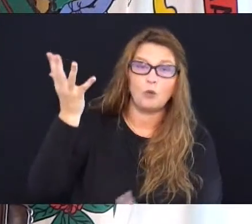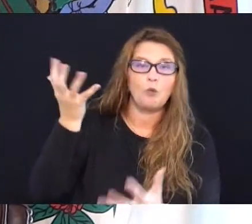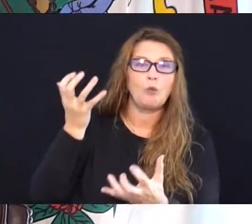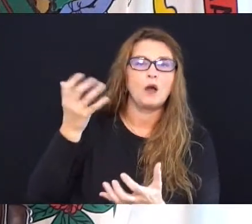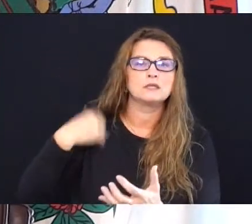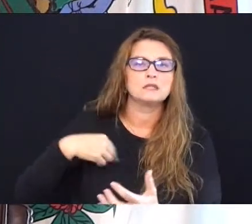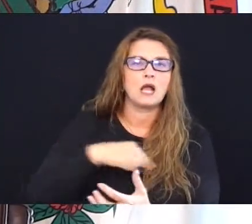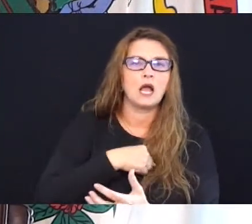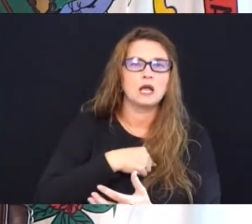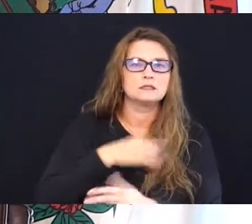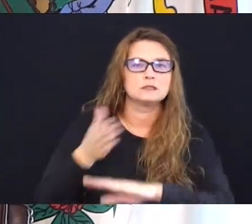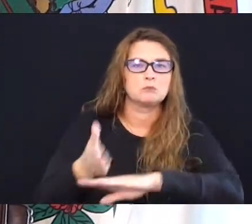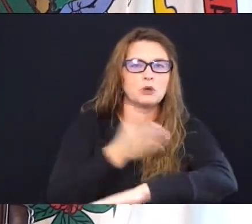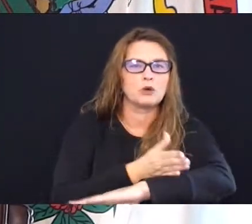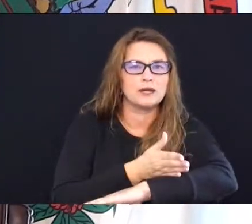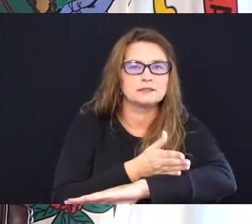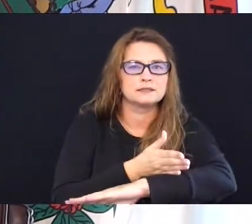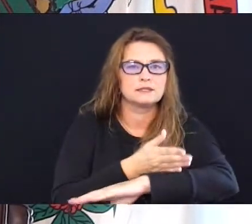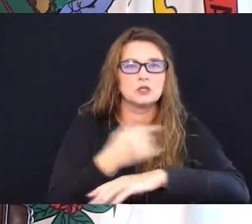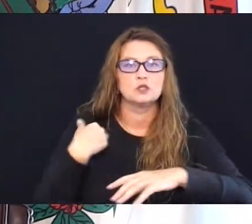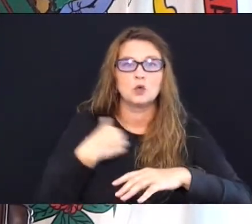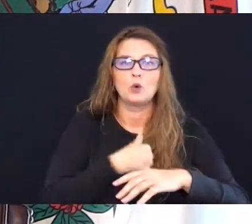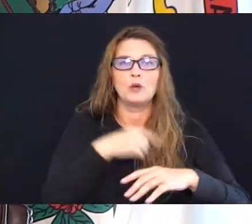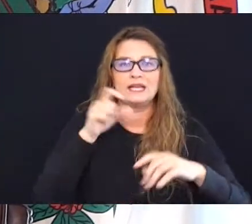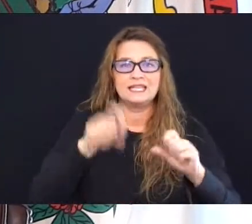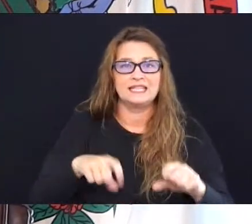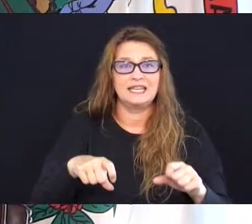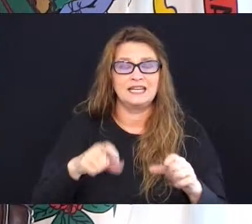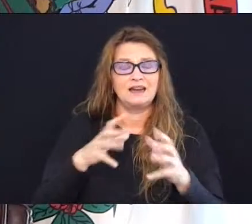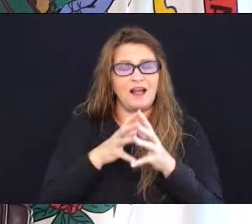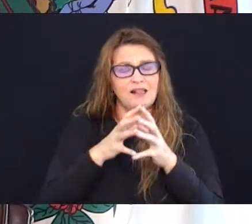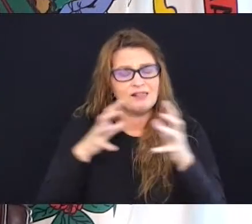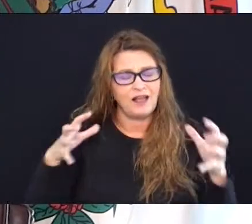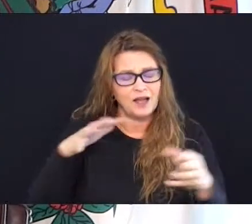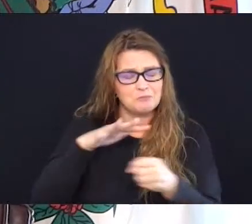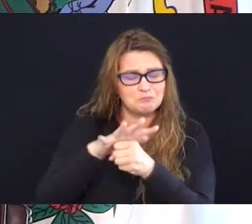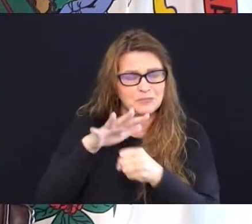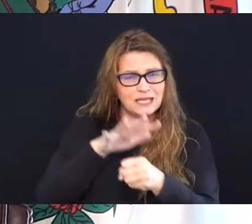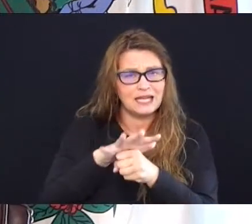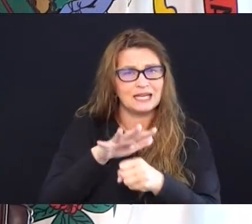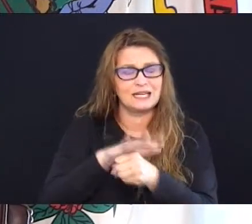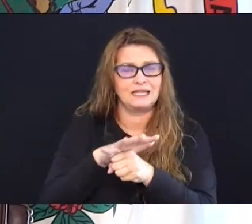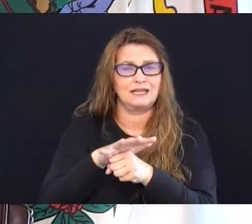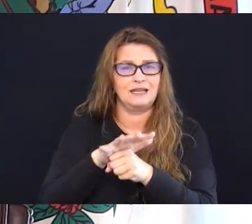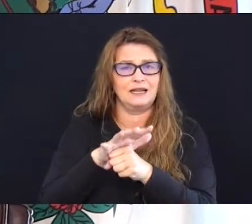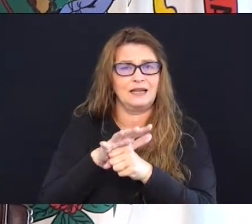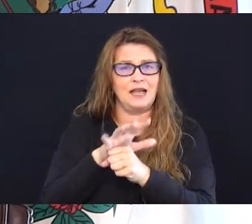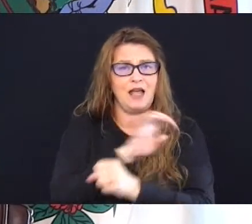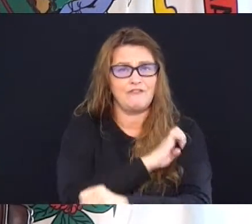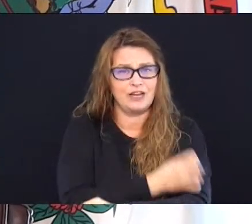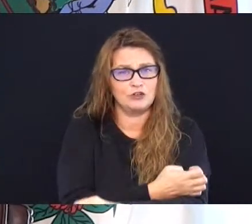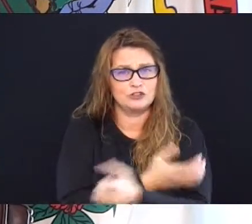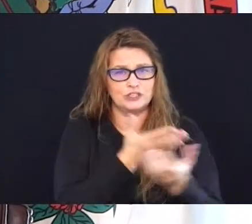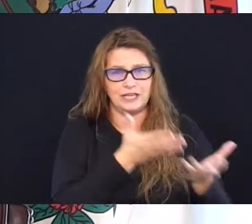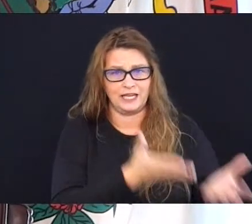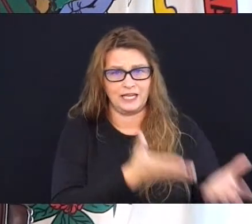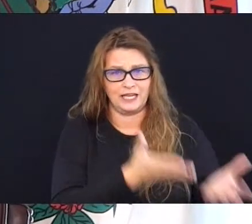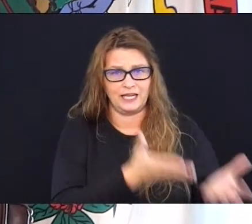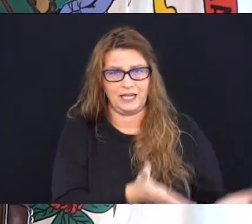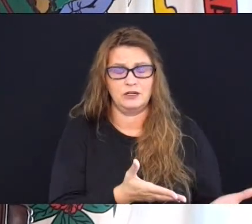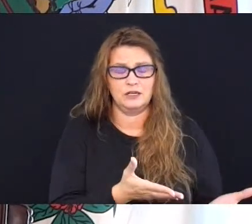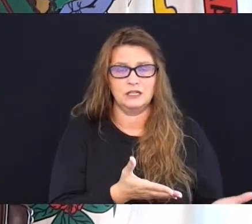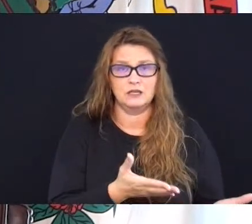progress. So we've got to have abundant, cheap energy to be able to do so. Now, without any